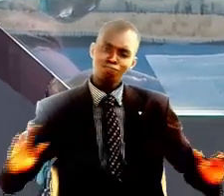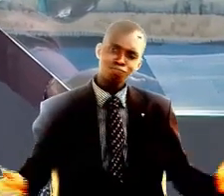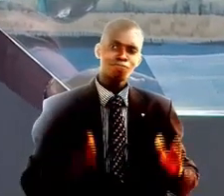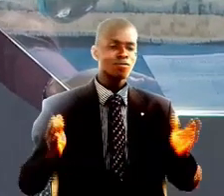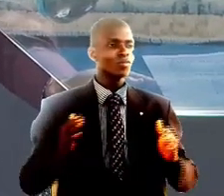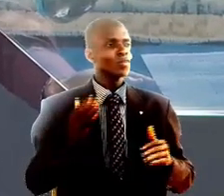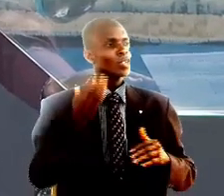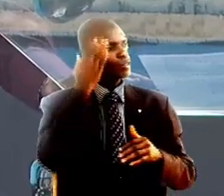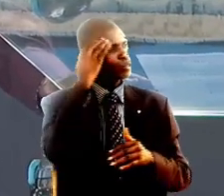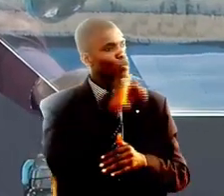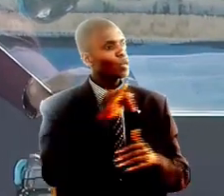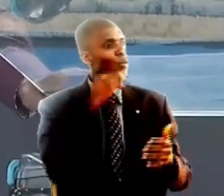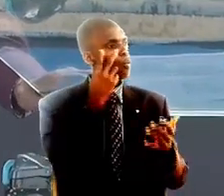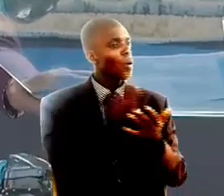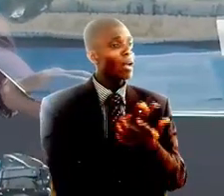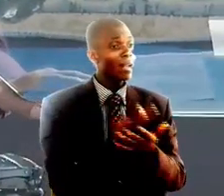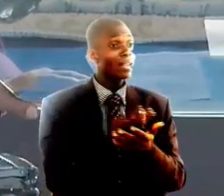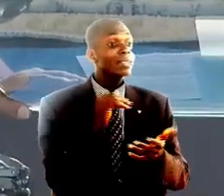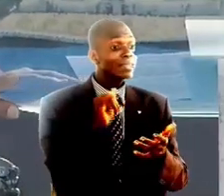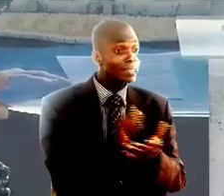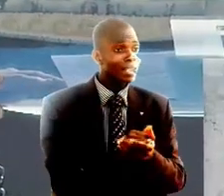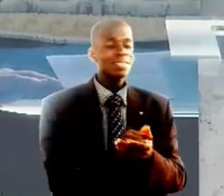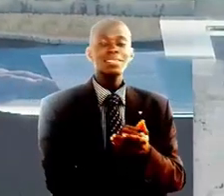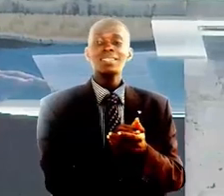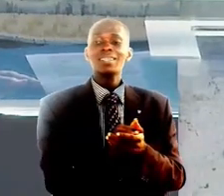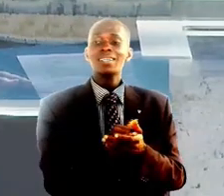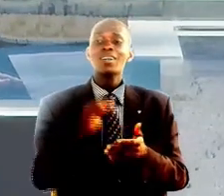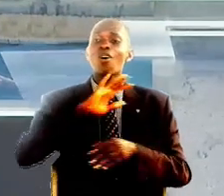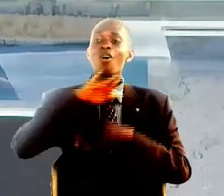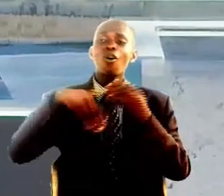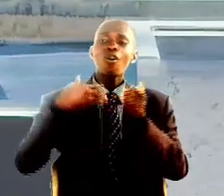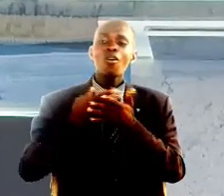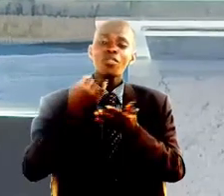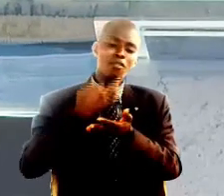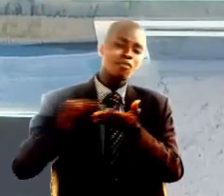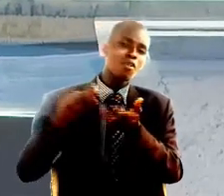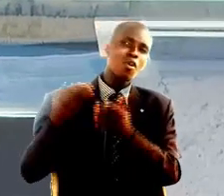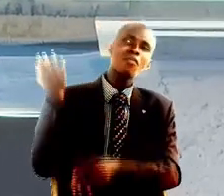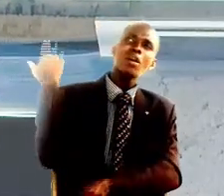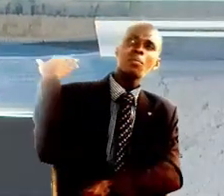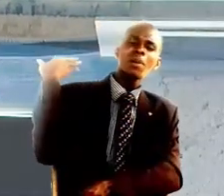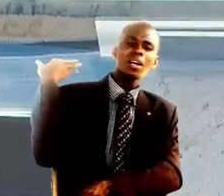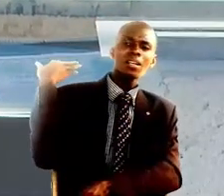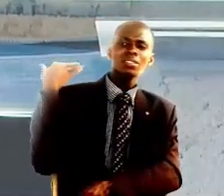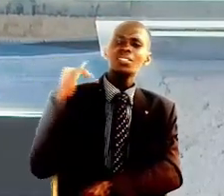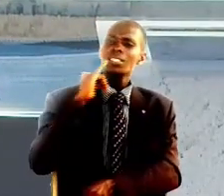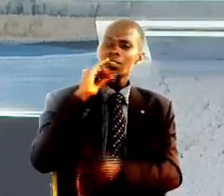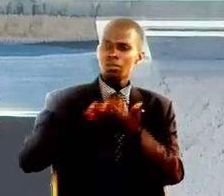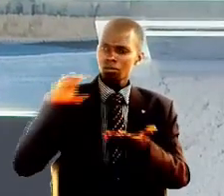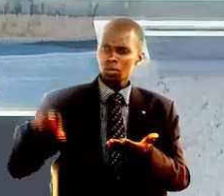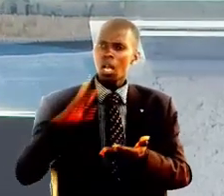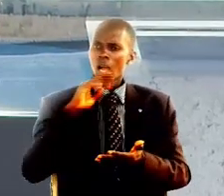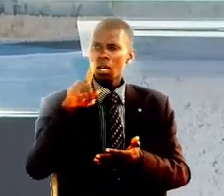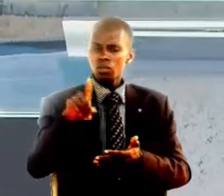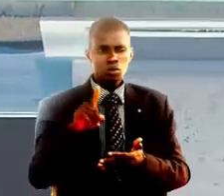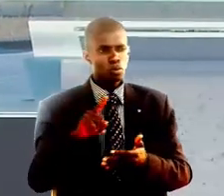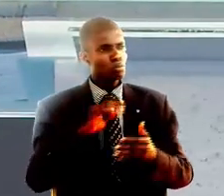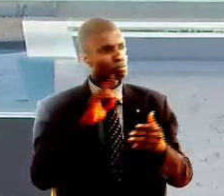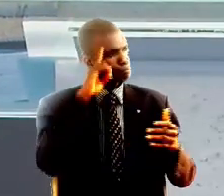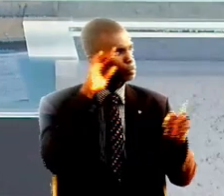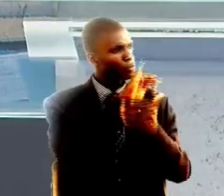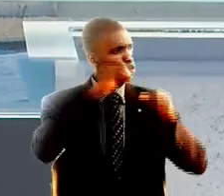you persuaded that all the failures of the past erased? Are you persuaded all the